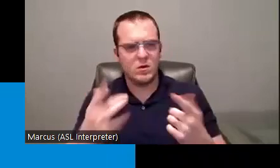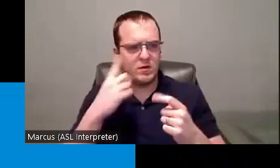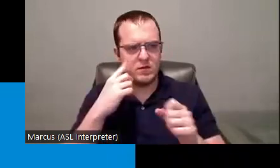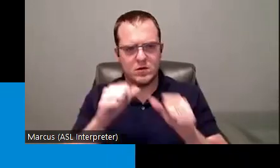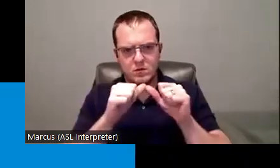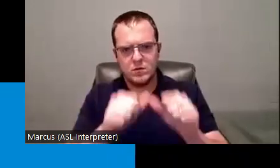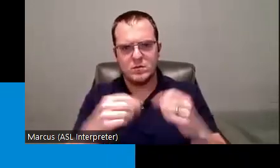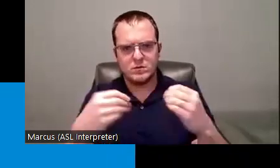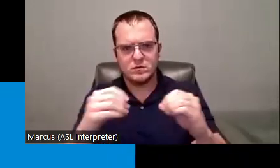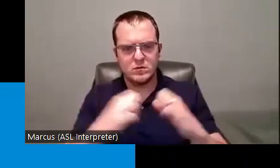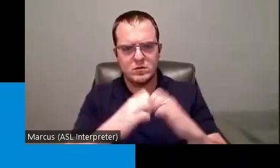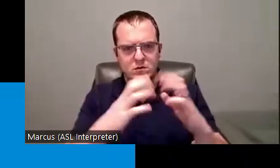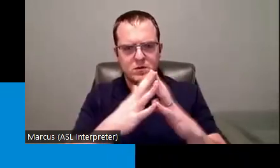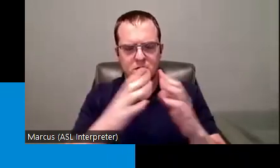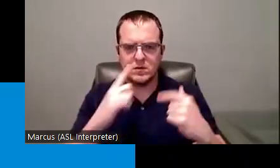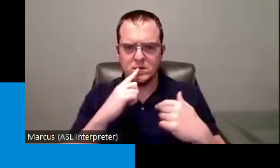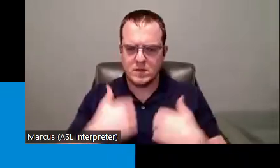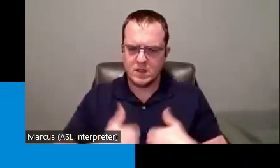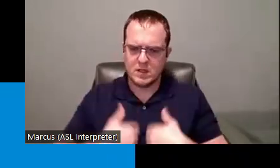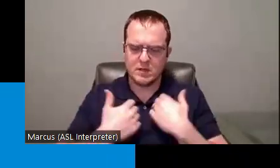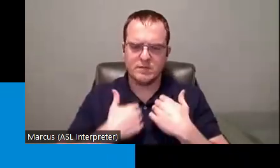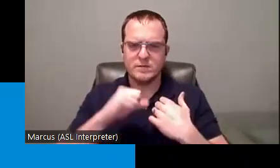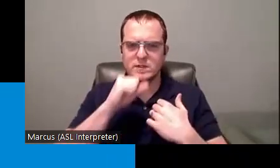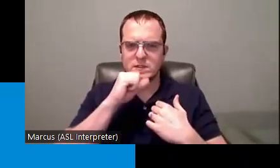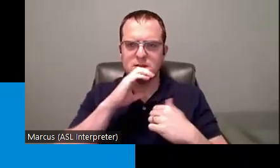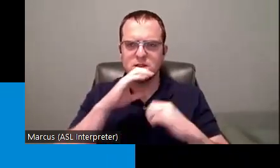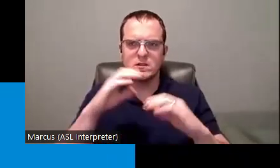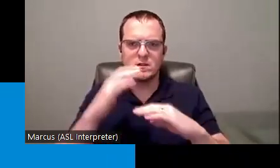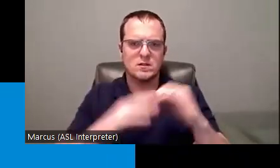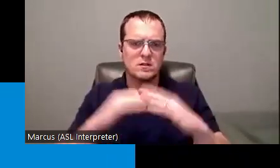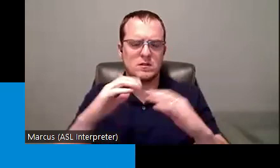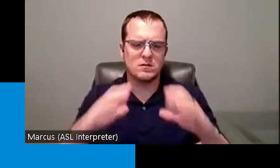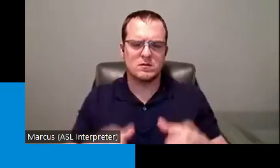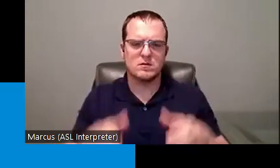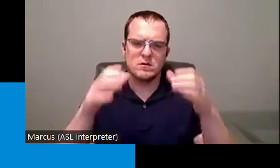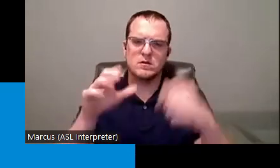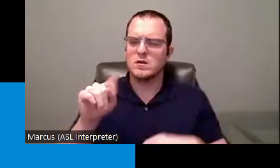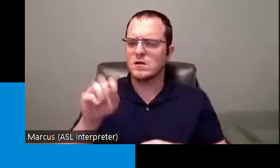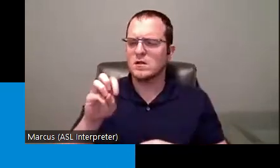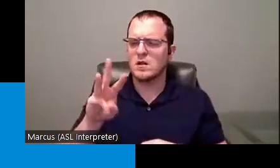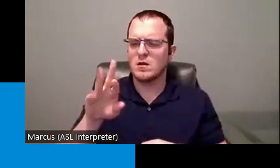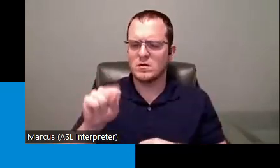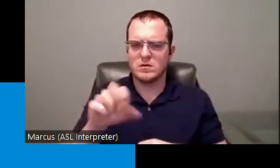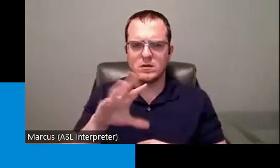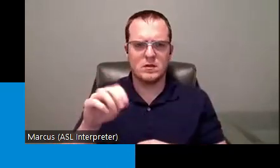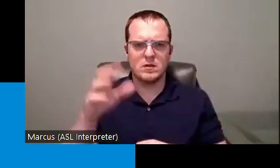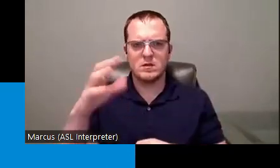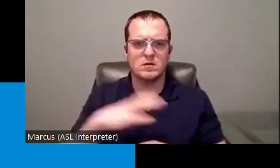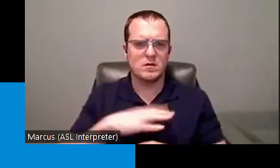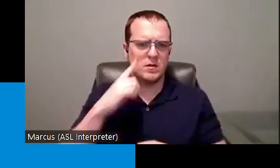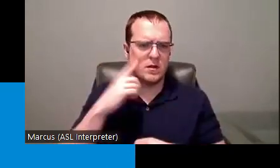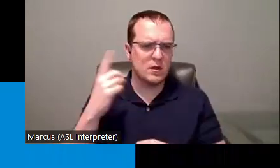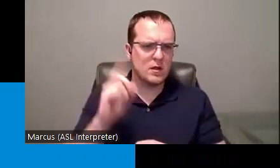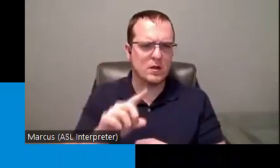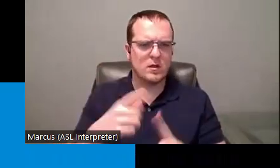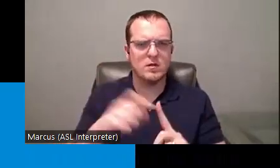store. I live in a senior complex, K. Leroy Urbis Towers, and a gentleman came in from